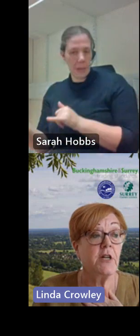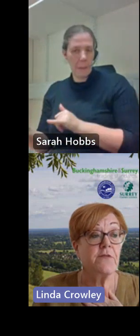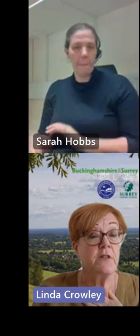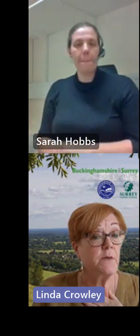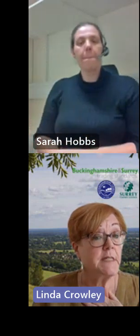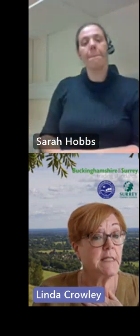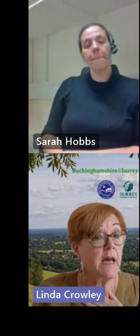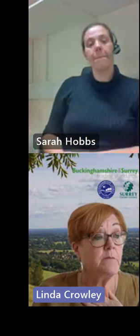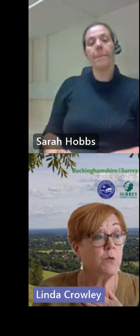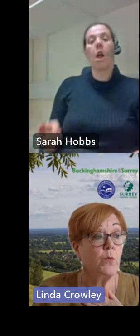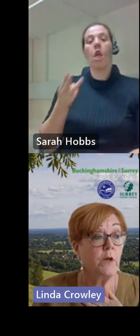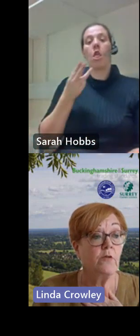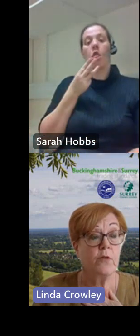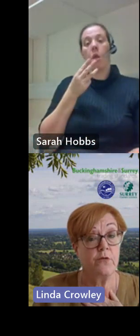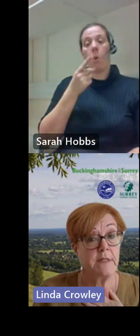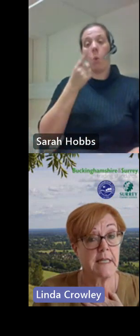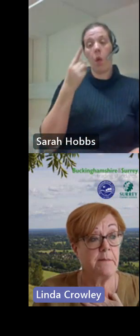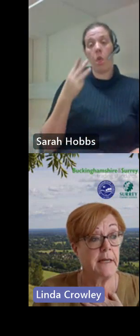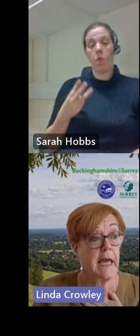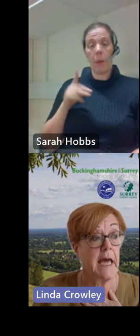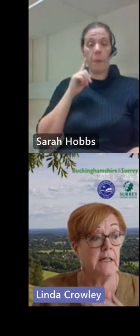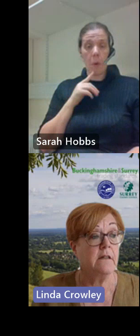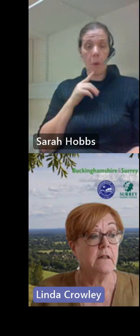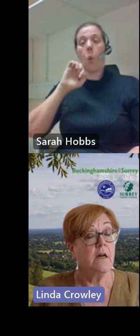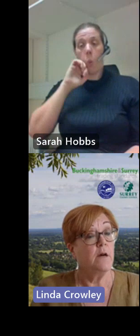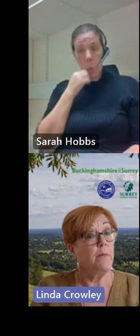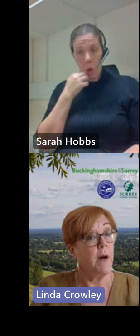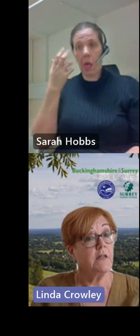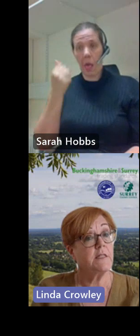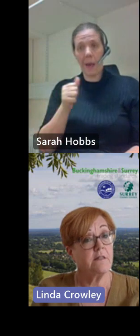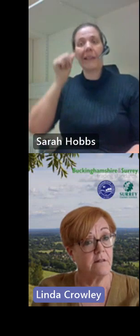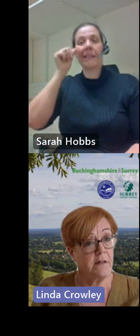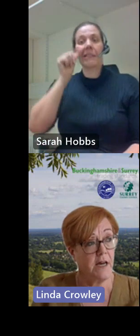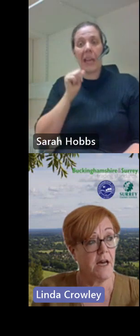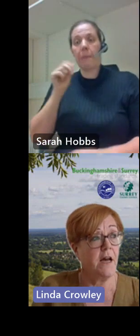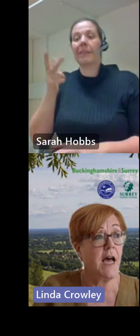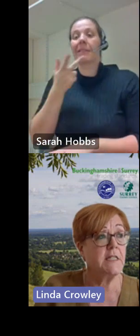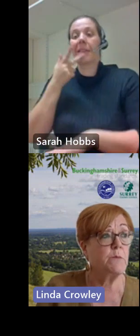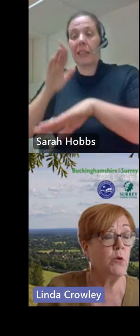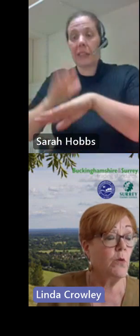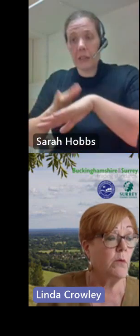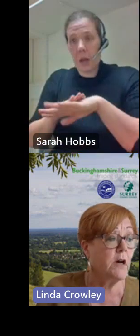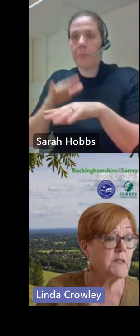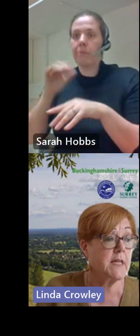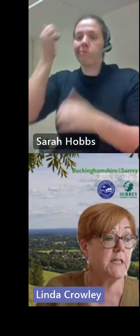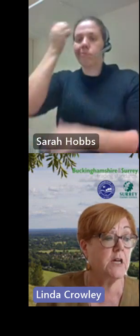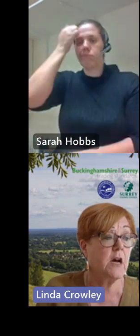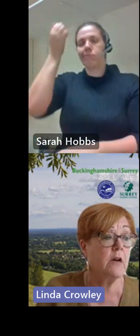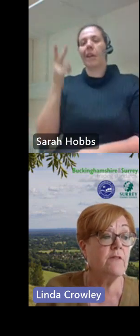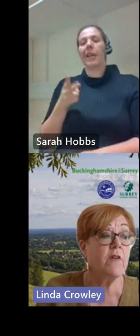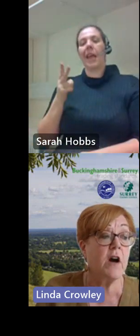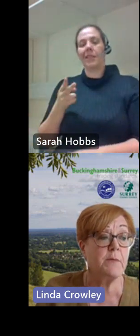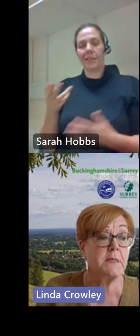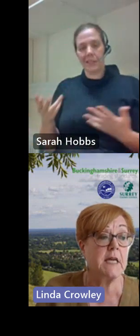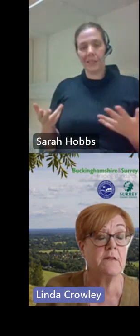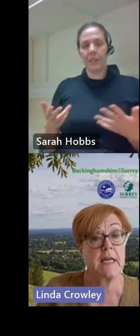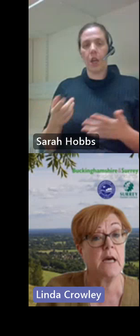And a third of those who are scammed will fall for a scam again, but And to support what Mark said,